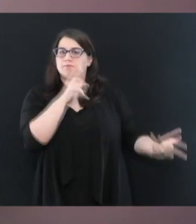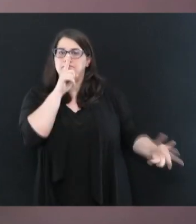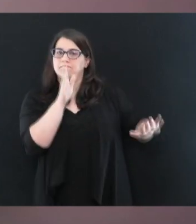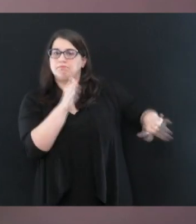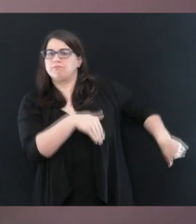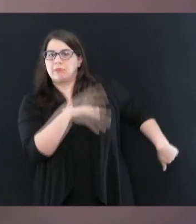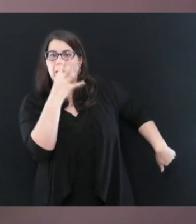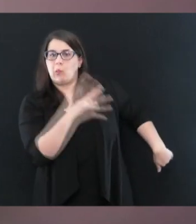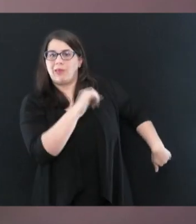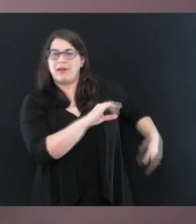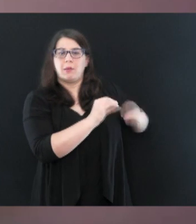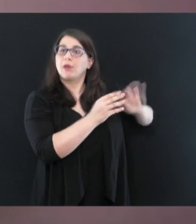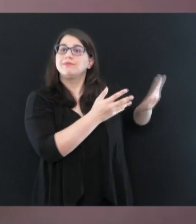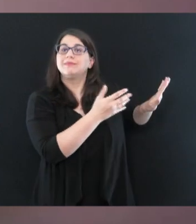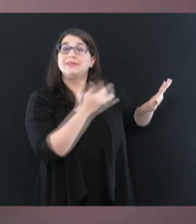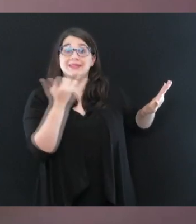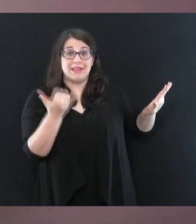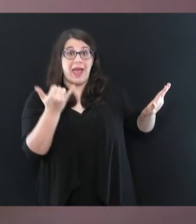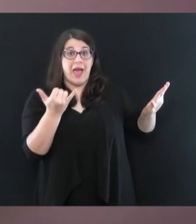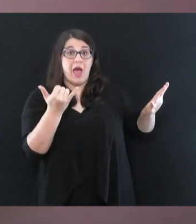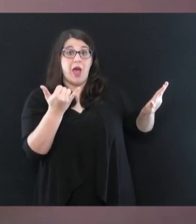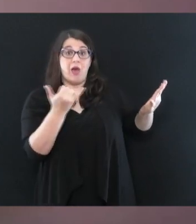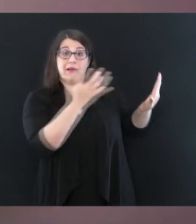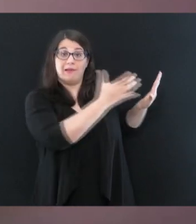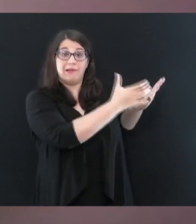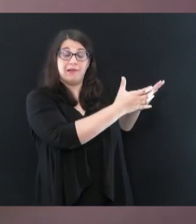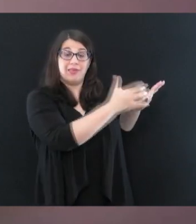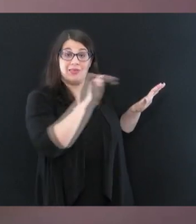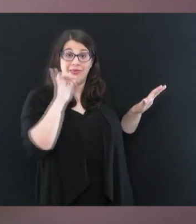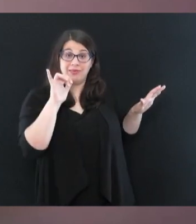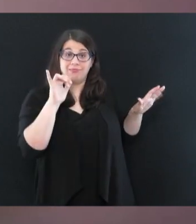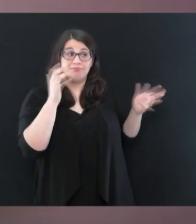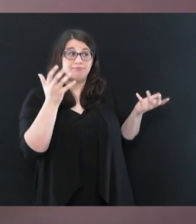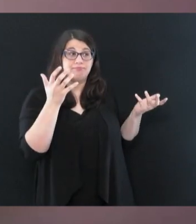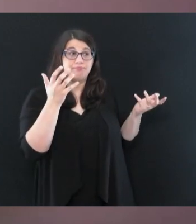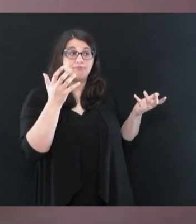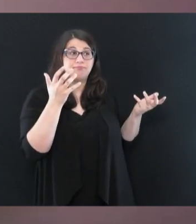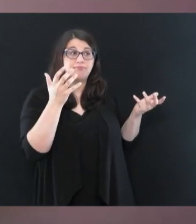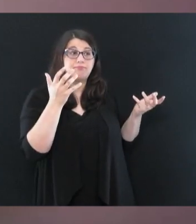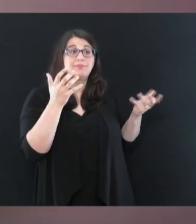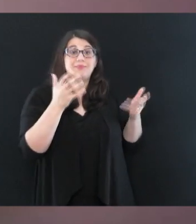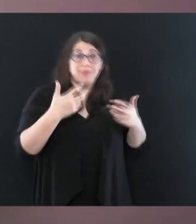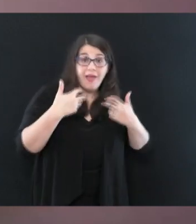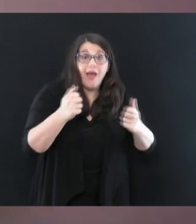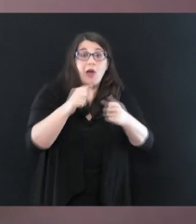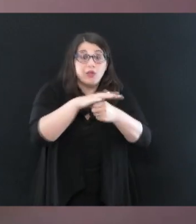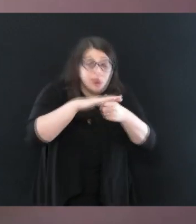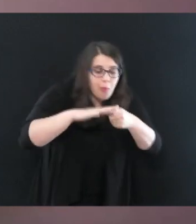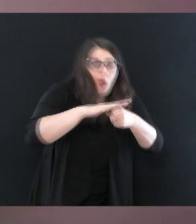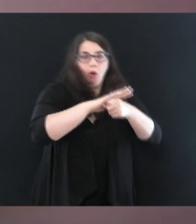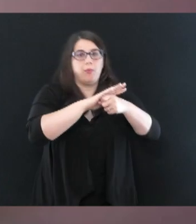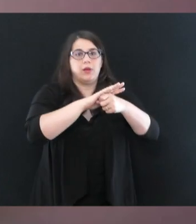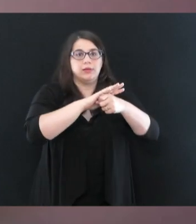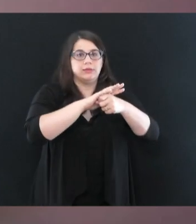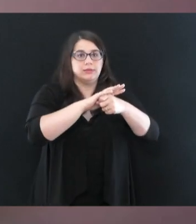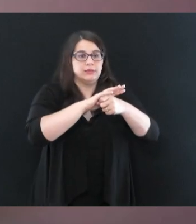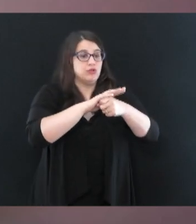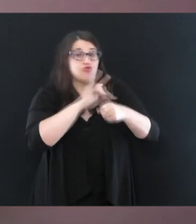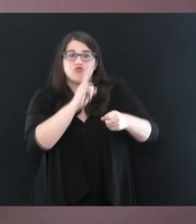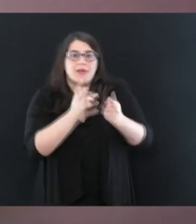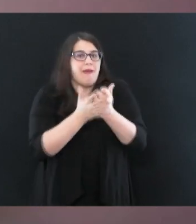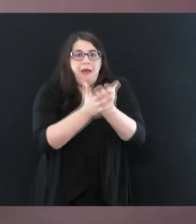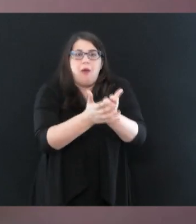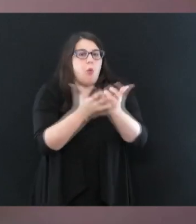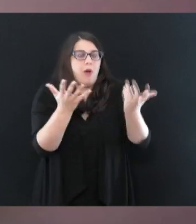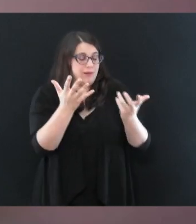So what people were recognizing, and local health officers, local health departments in counties, were that counties were